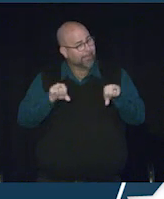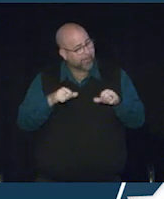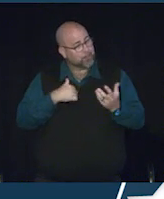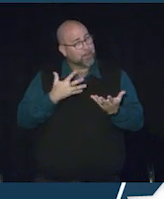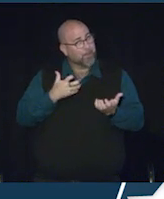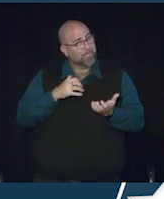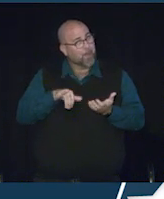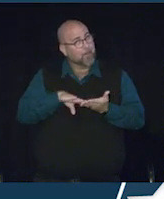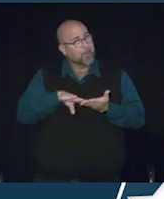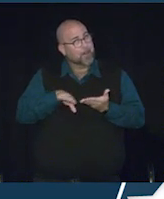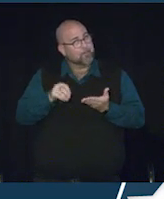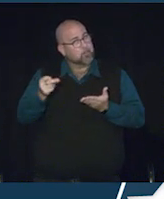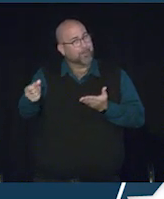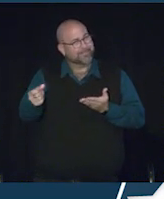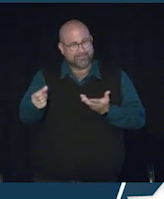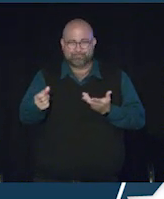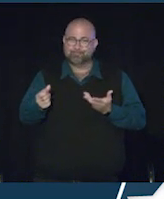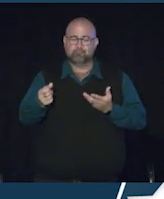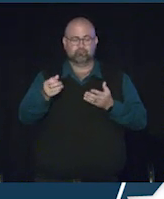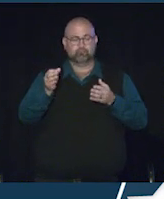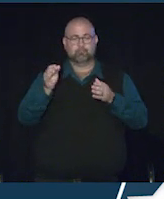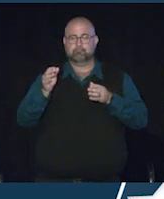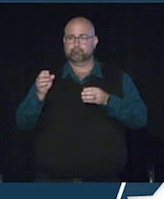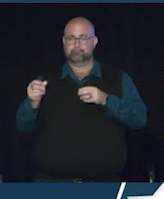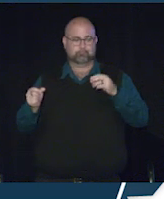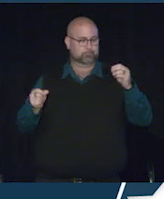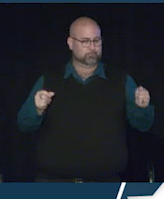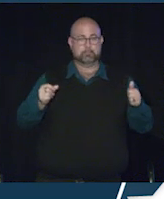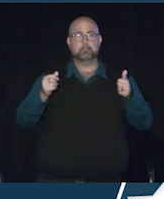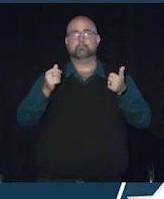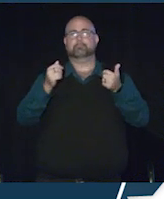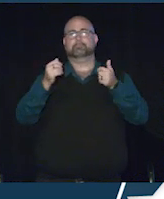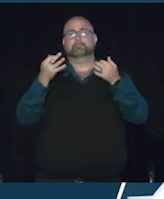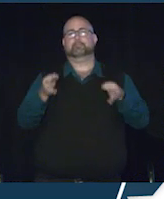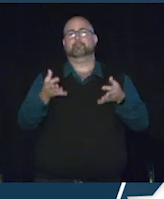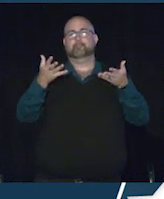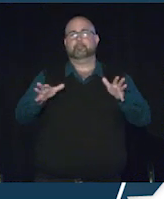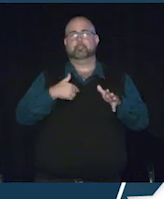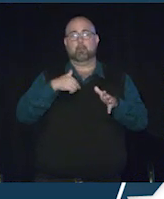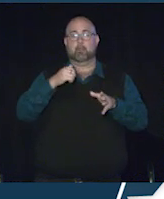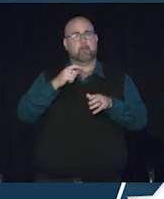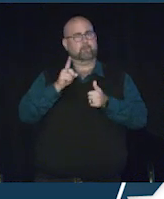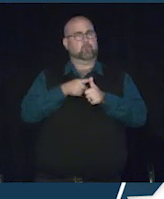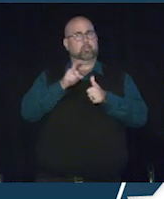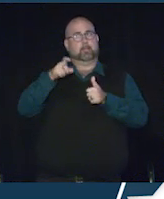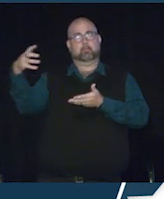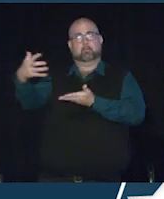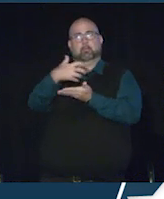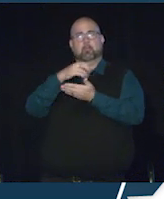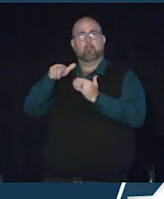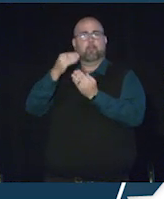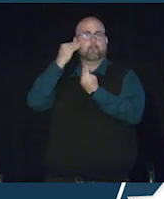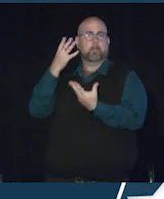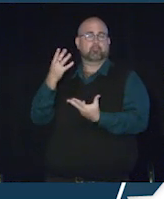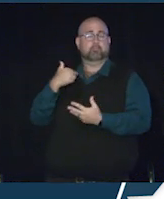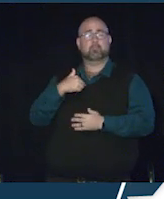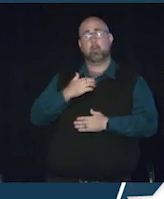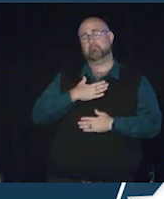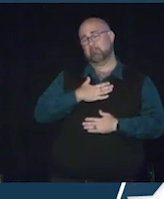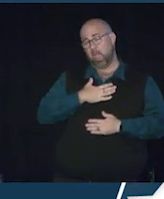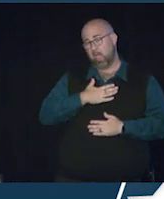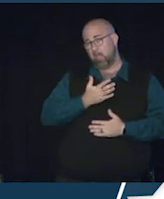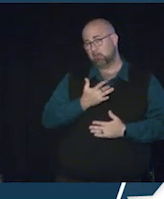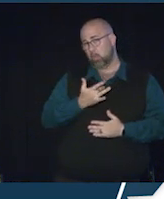be made more quickly. It just is going to depend on how quickly we can get all the information needed. So I like to recommend to folks, it's